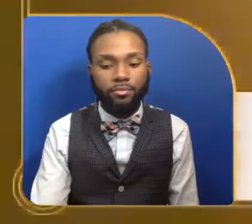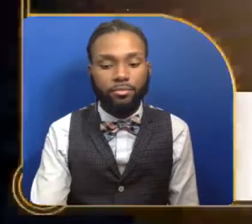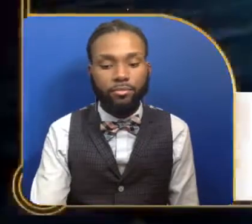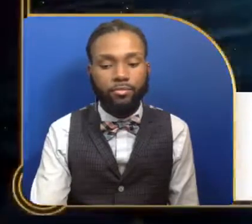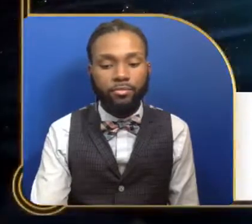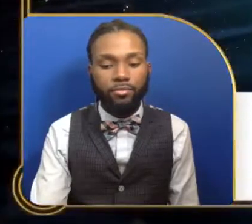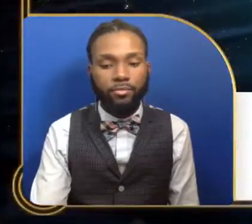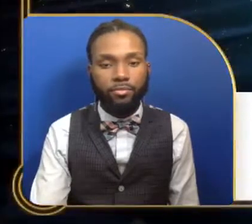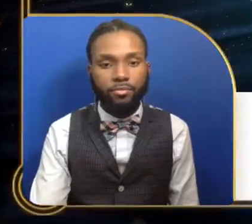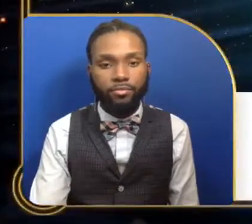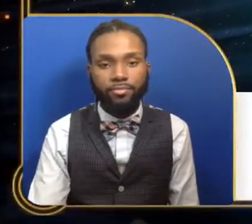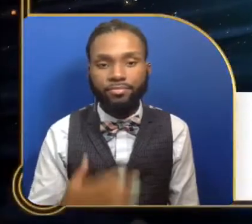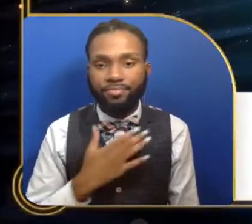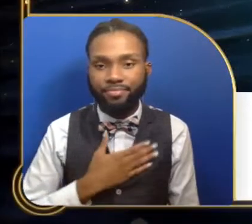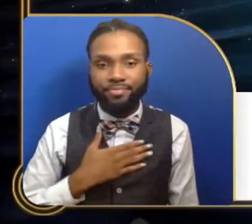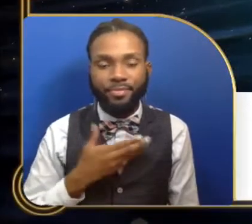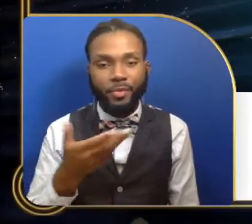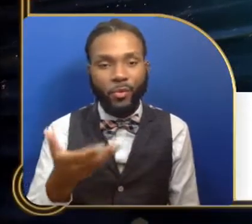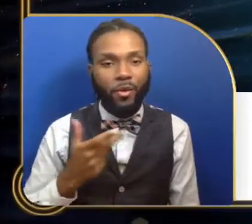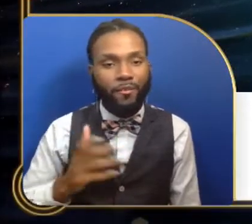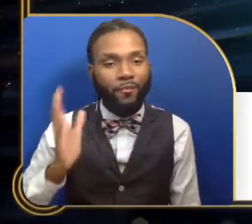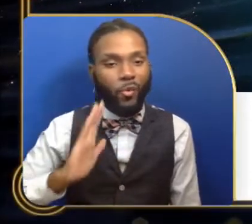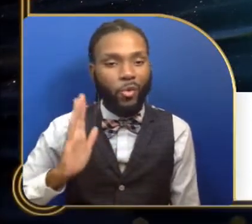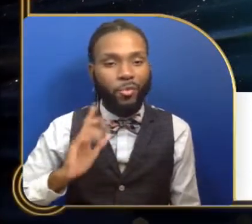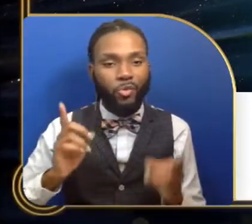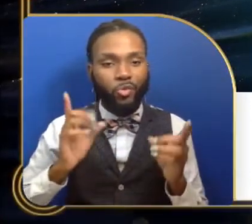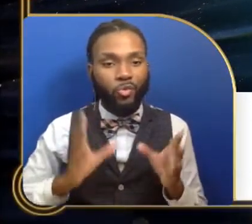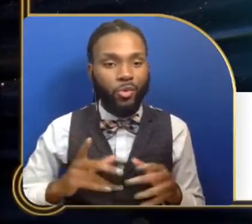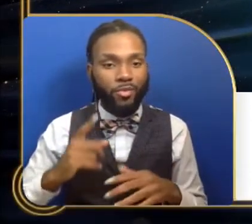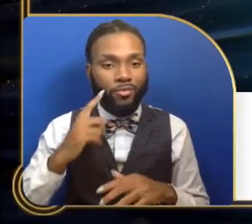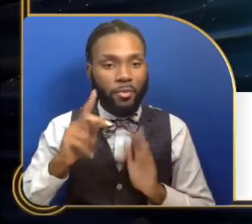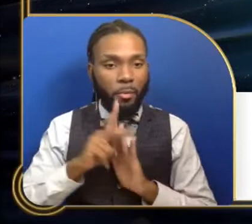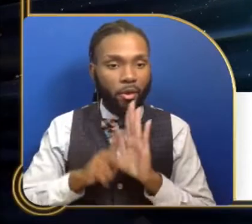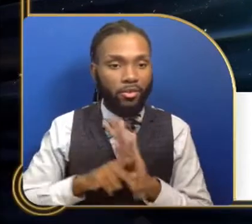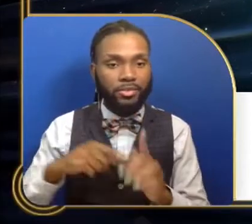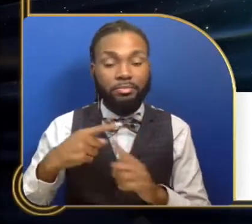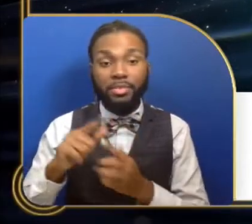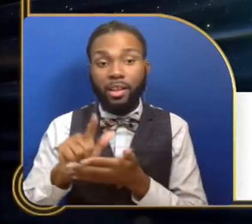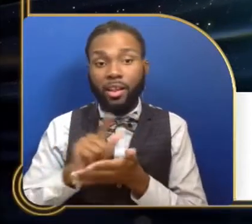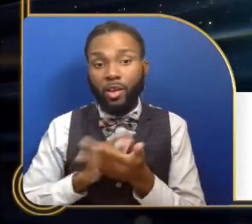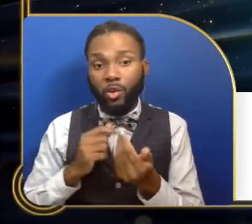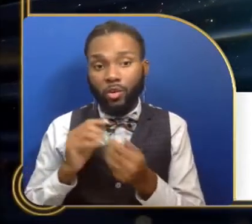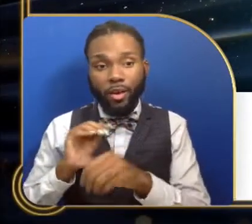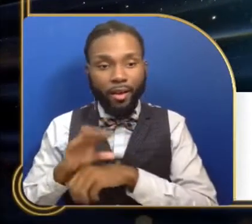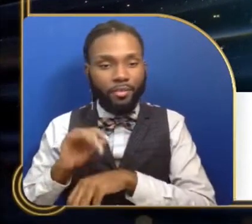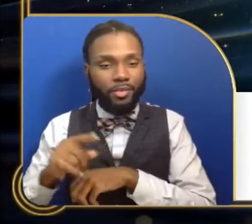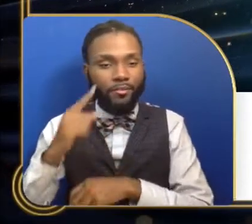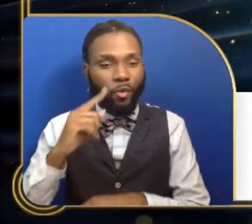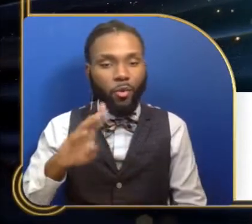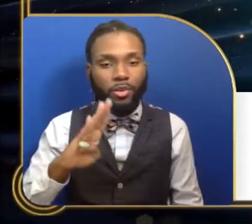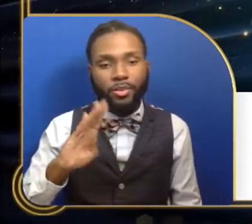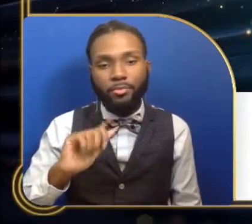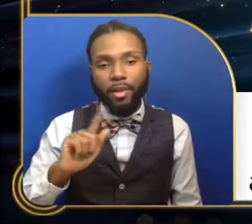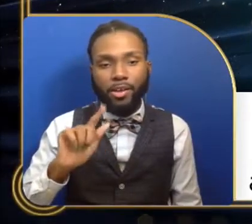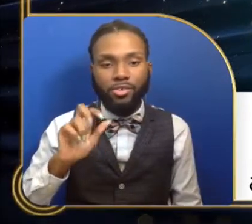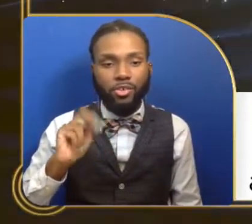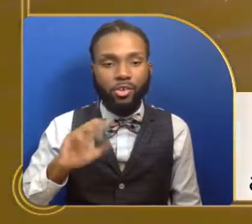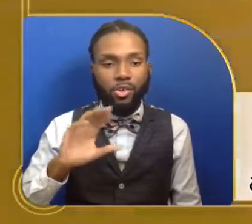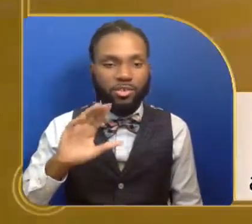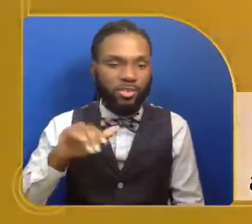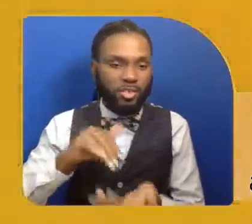Please welcome former Director of Policy and Legal Advocacy for the Bazelon Center, Jennifer